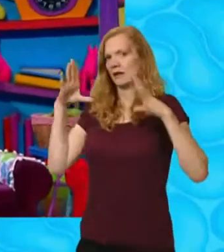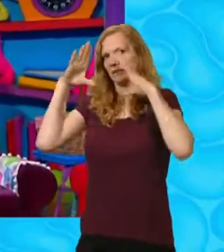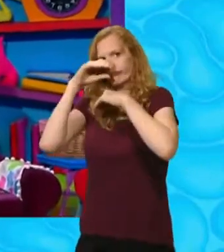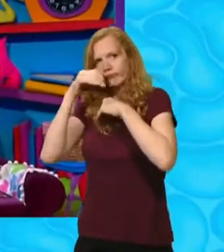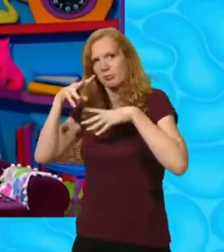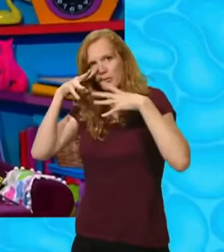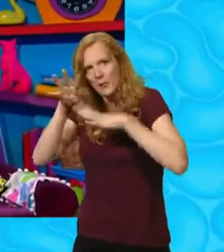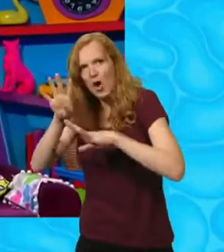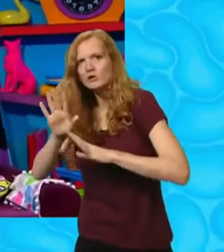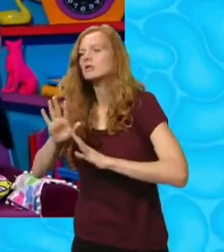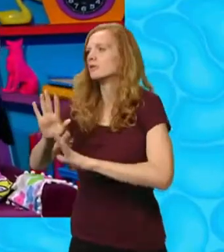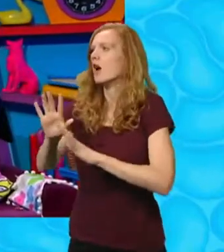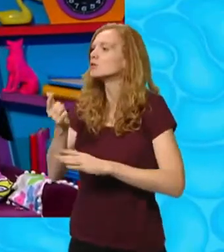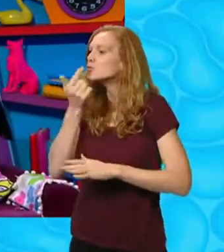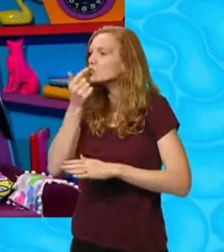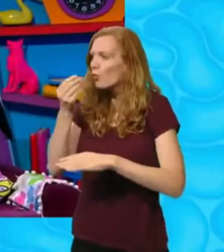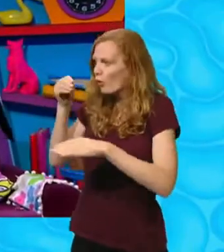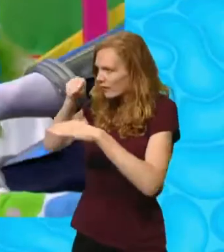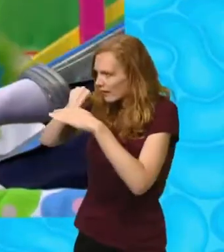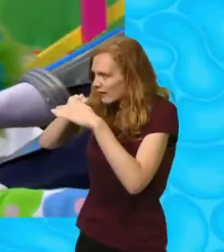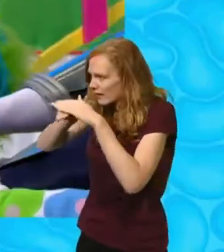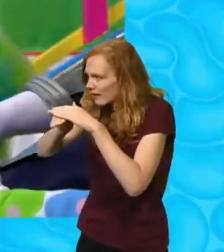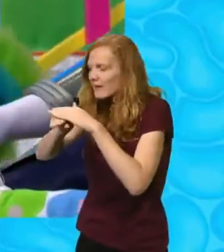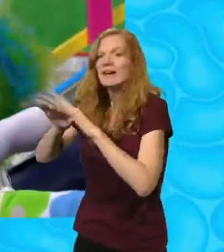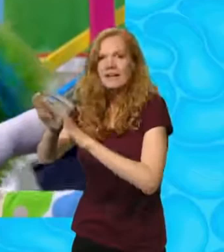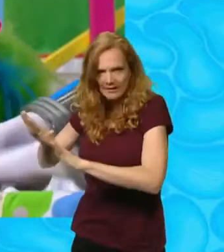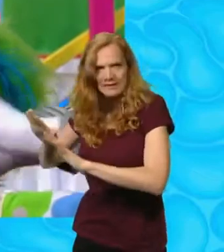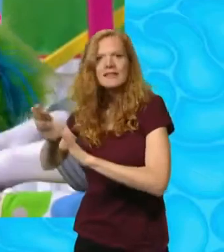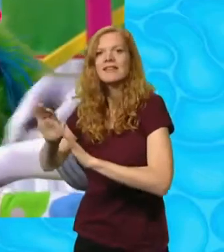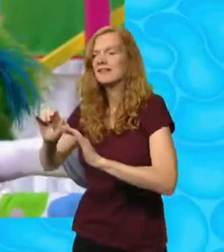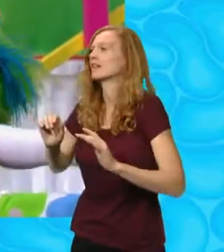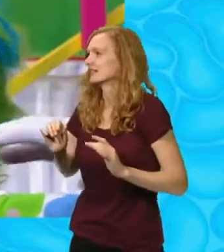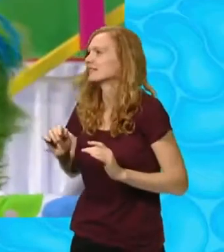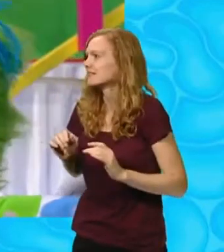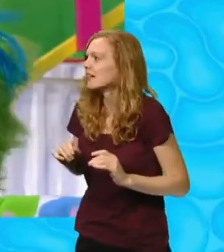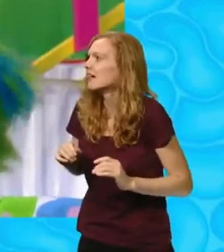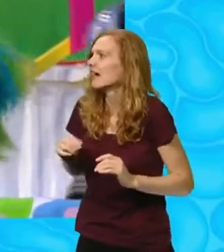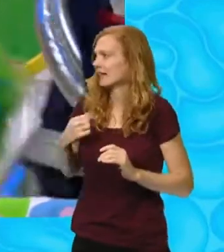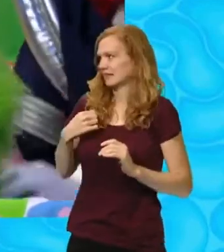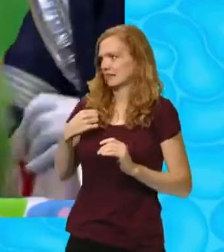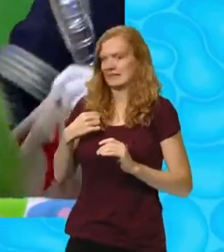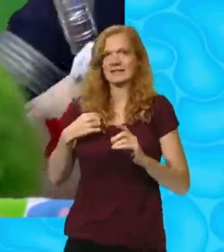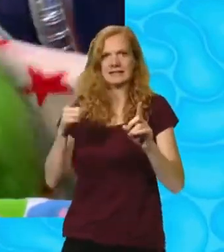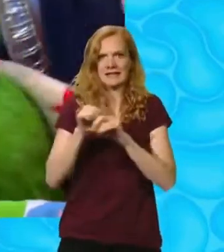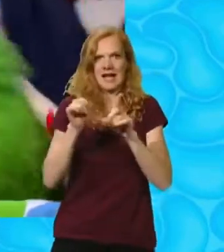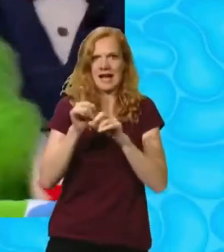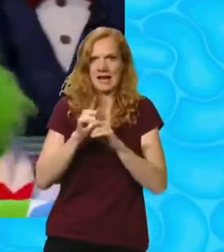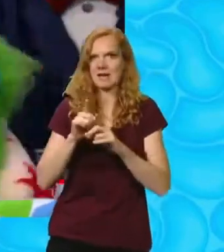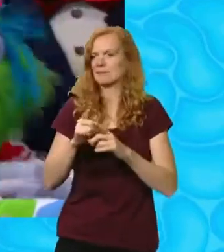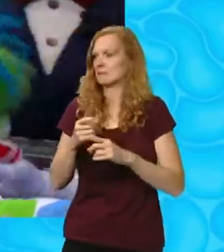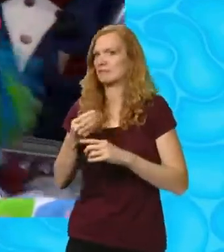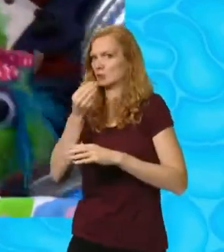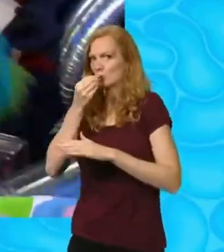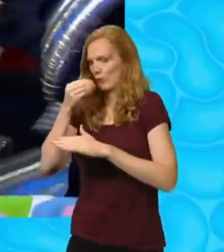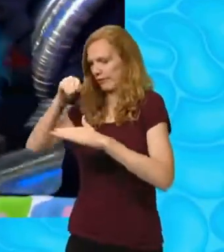Monster's comfy. We're going to put her tooth under the pillow like so. Right. And then we wait for